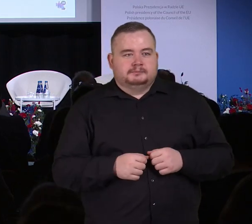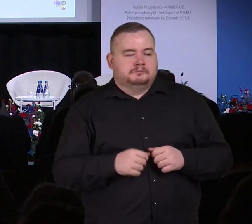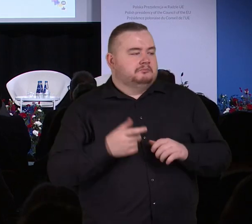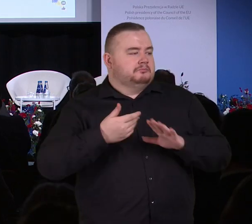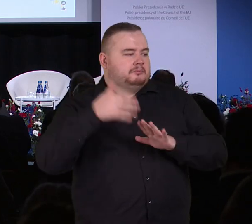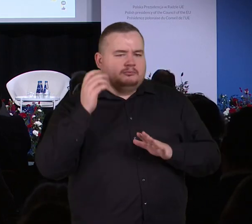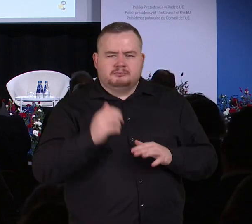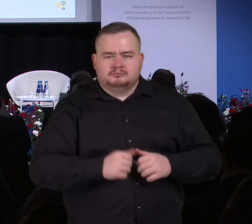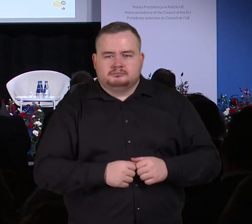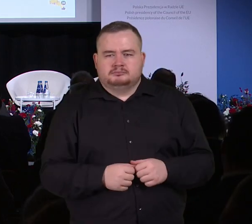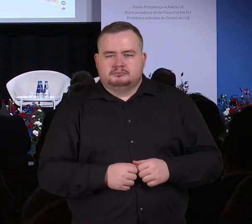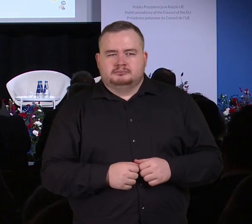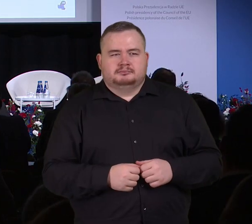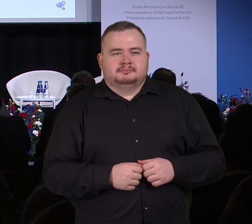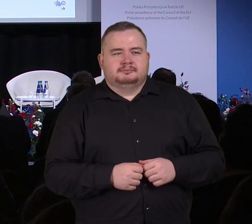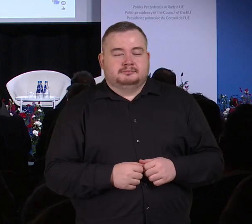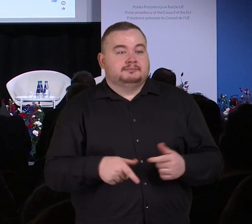you, which comes from